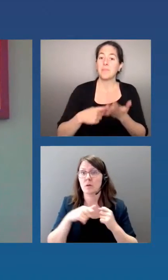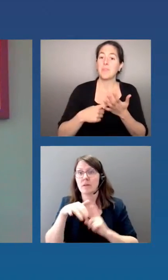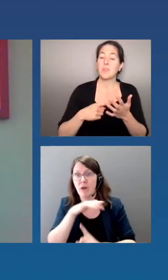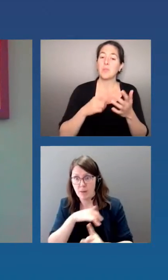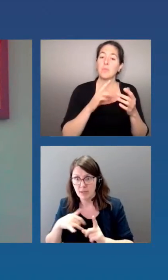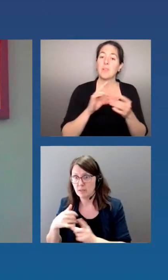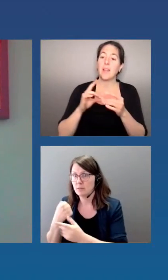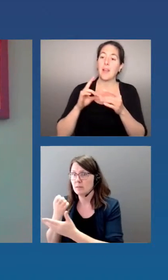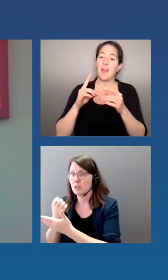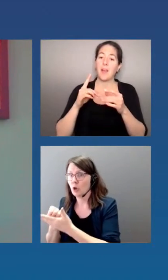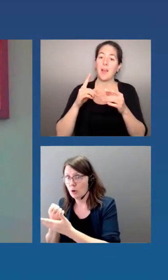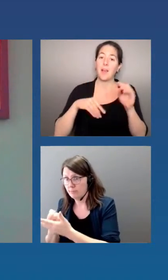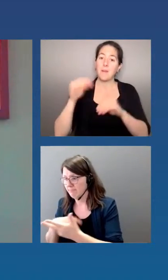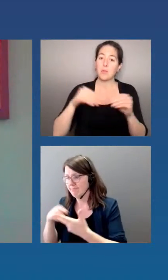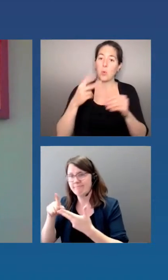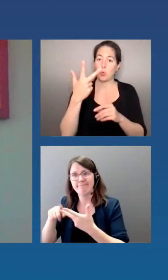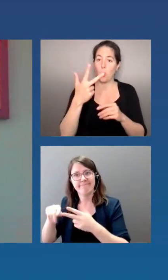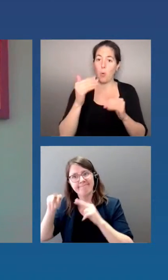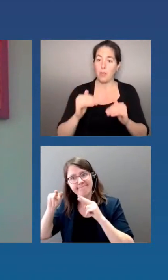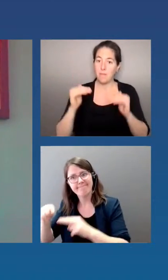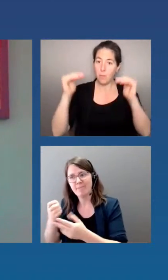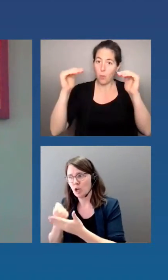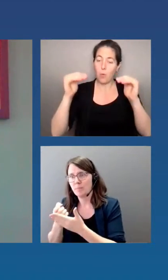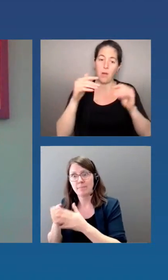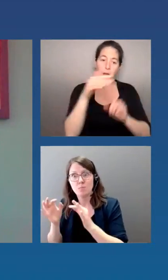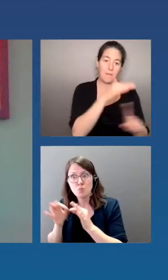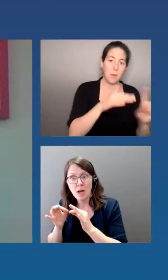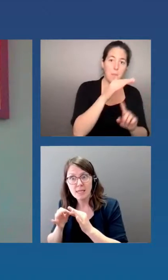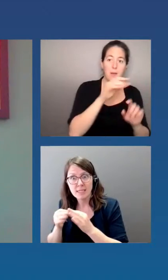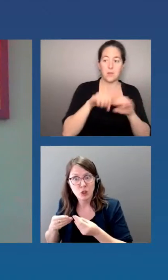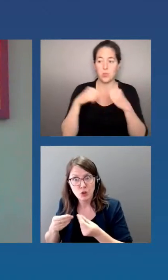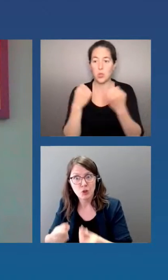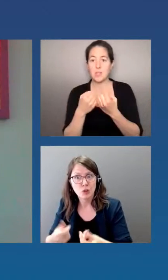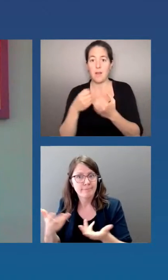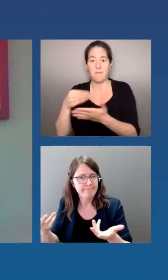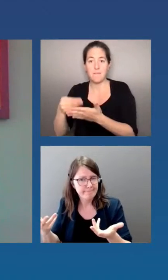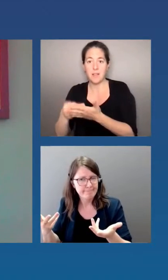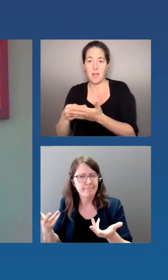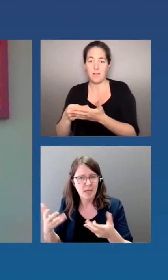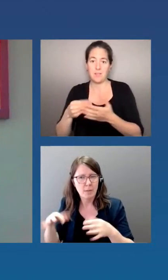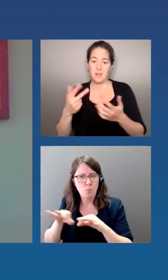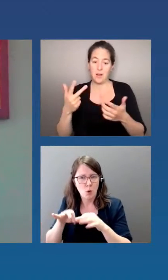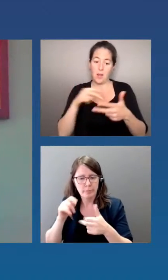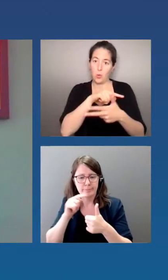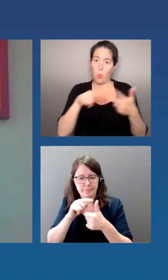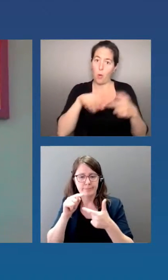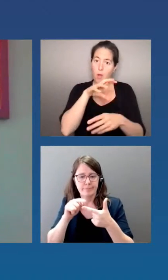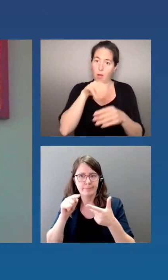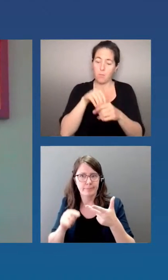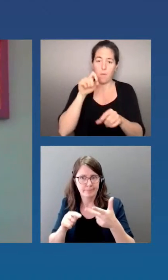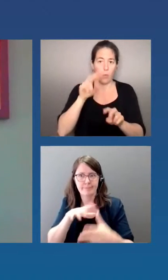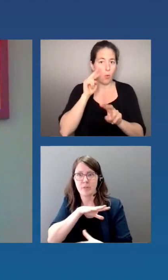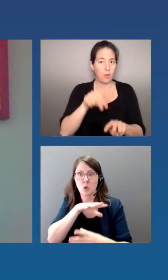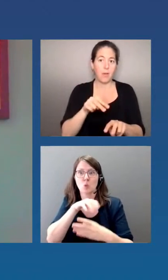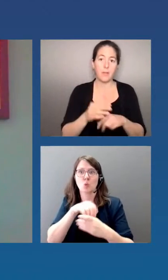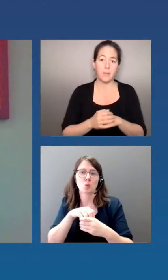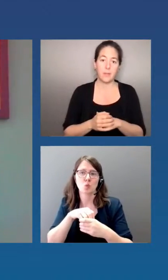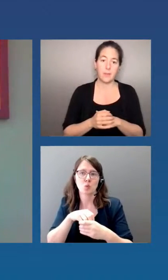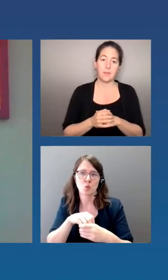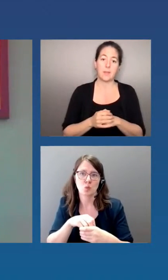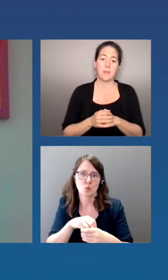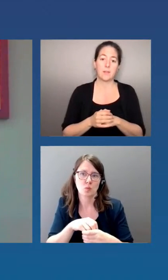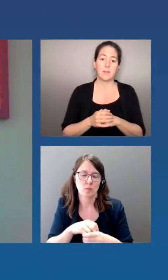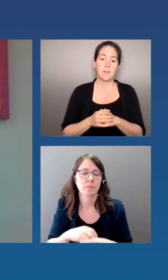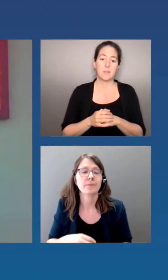piece. Those are all factors to consider when we talk about these types of things. But certainly we will be looking at waste